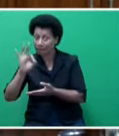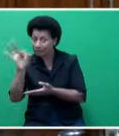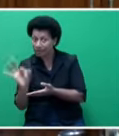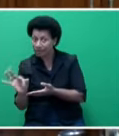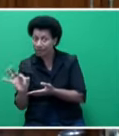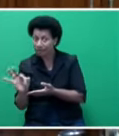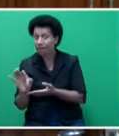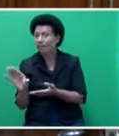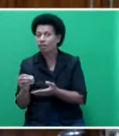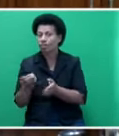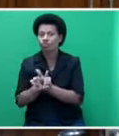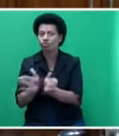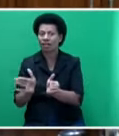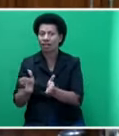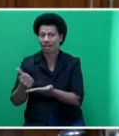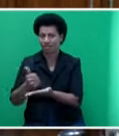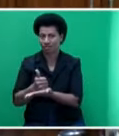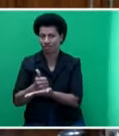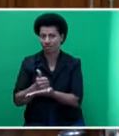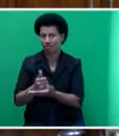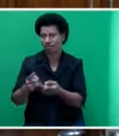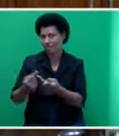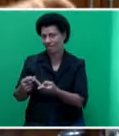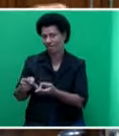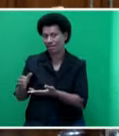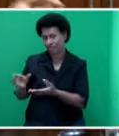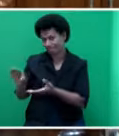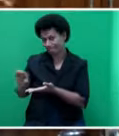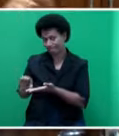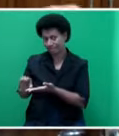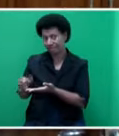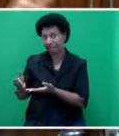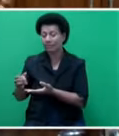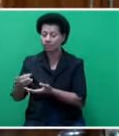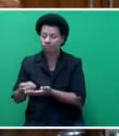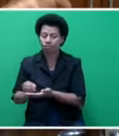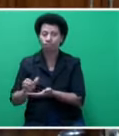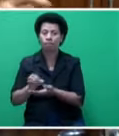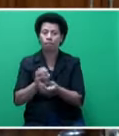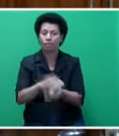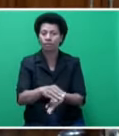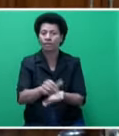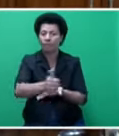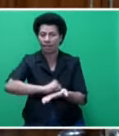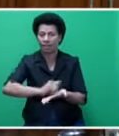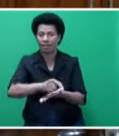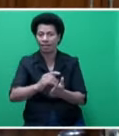from the general account and also the preserved account, to provide as equity to the purchase or the construction of the